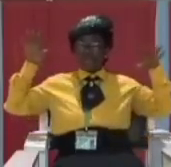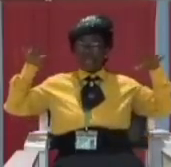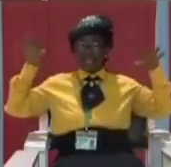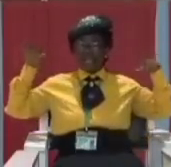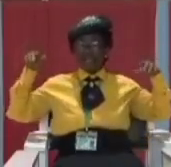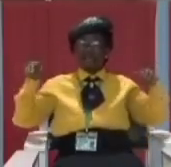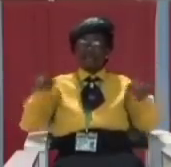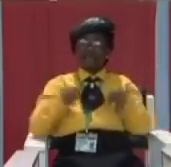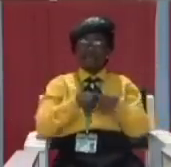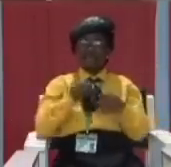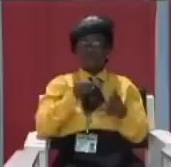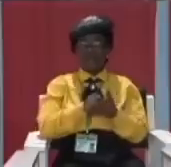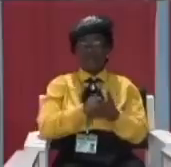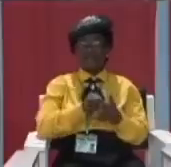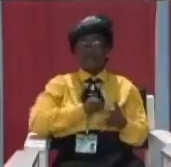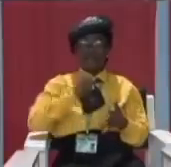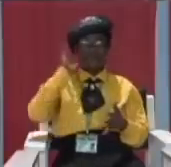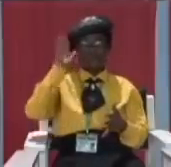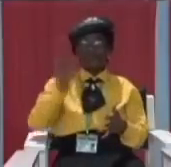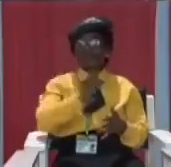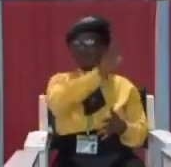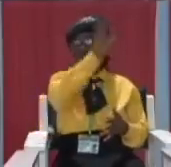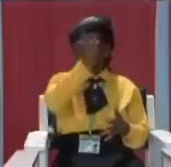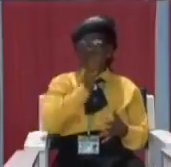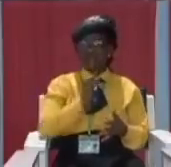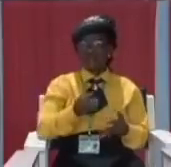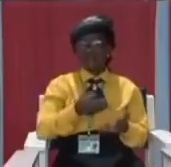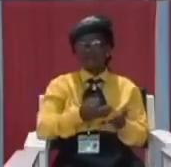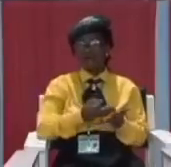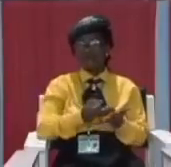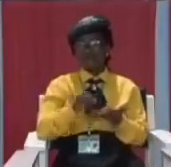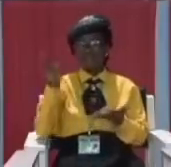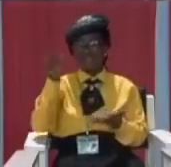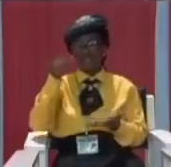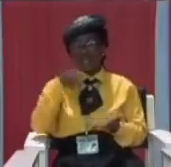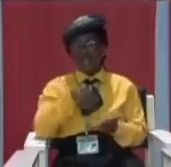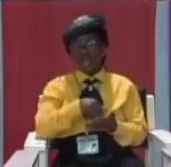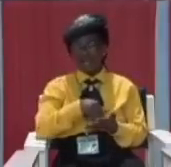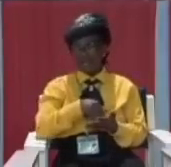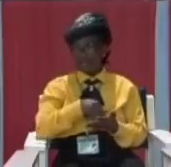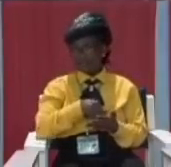so that I will never fail again.